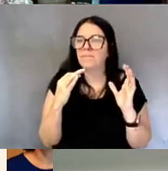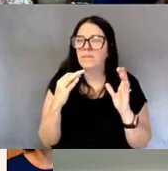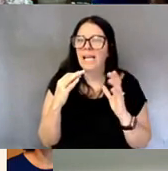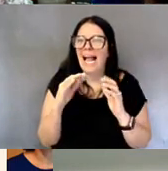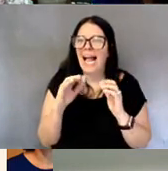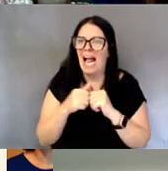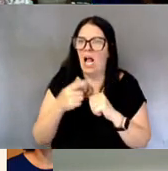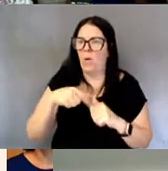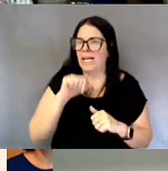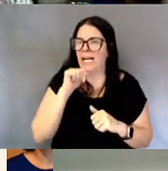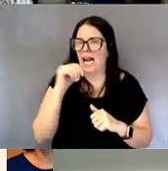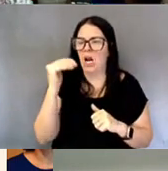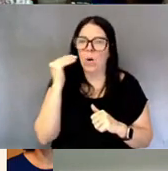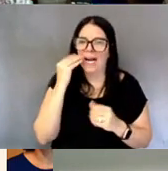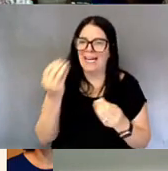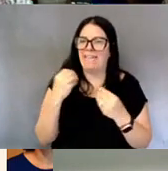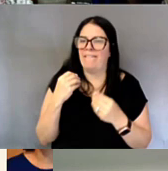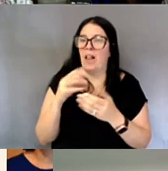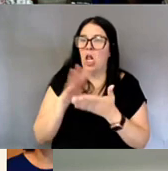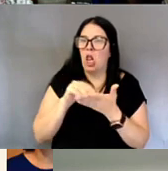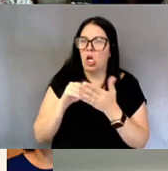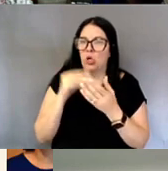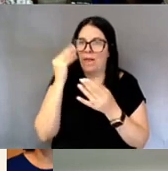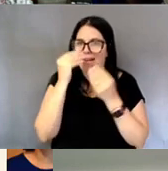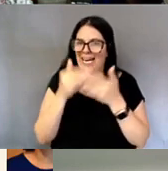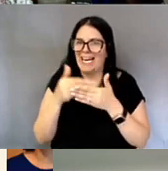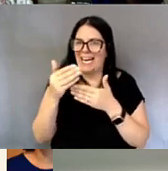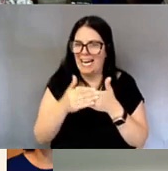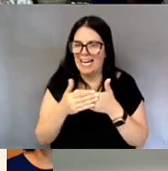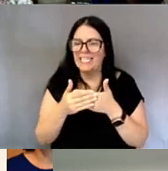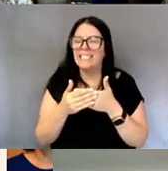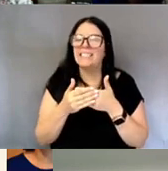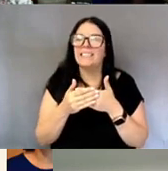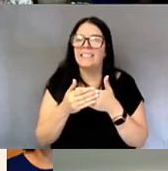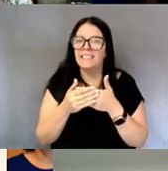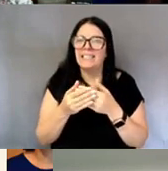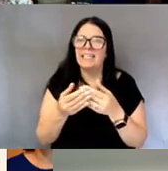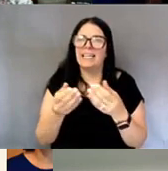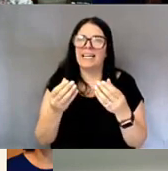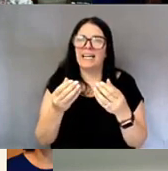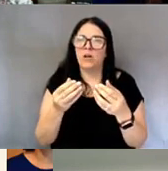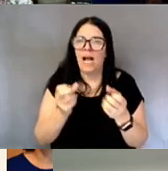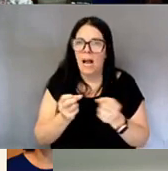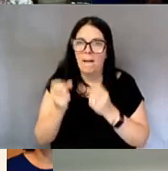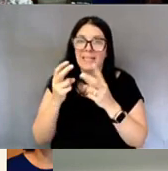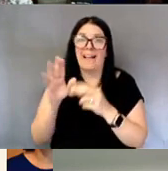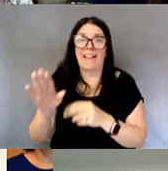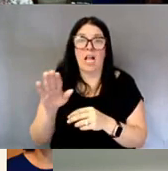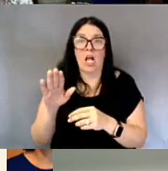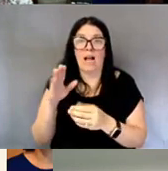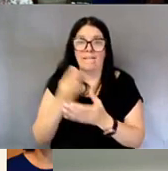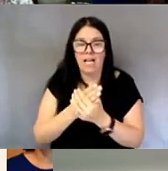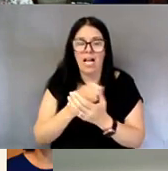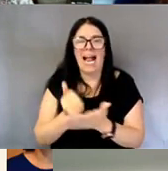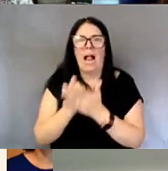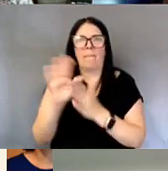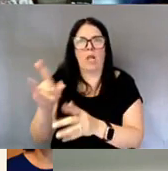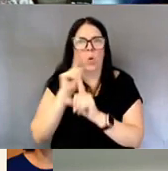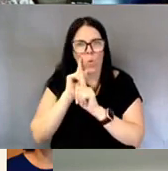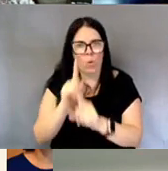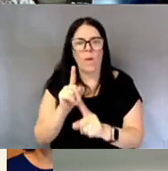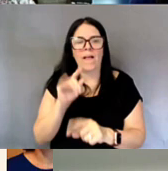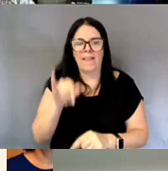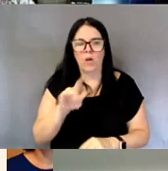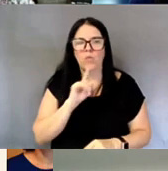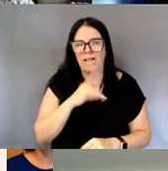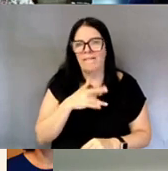It helped the learners to think about the next steps and helped me to update their files and work towards their target. So it was indeed